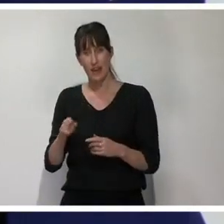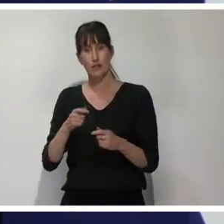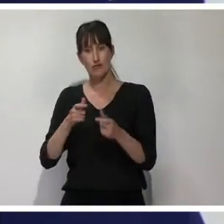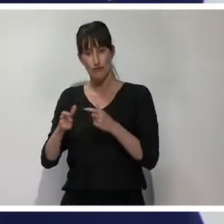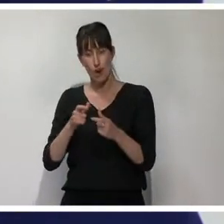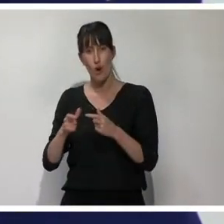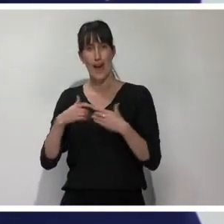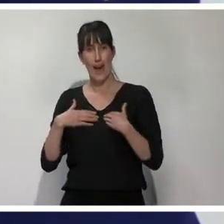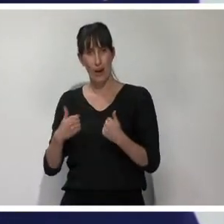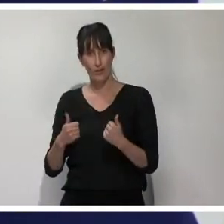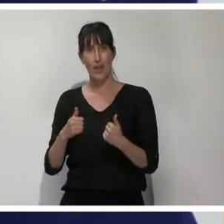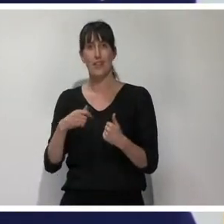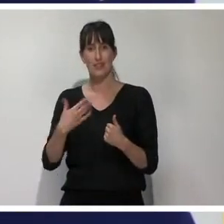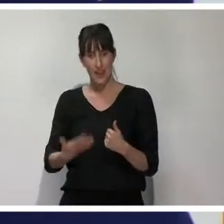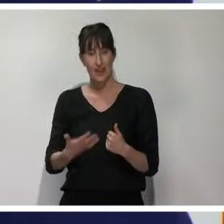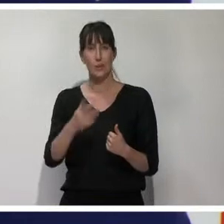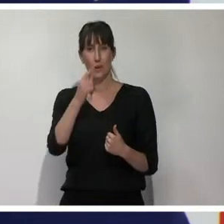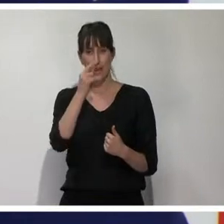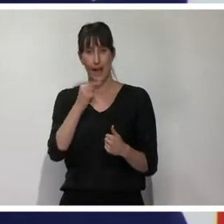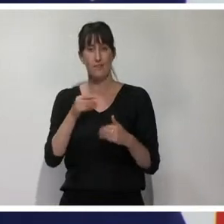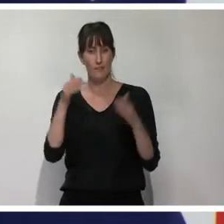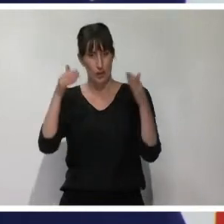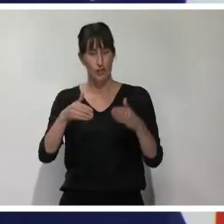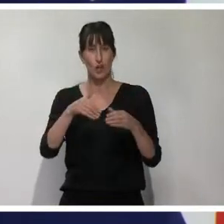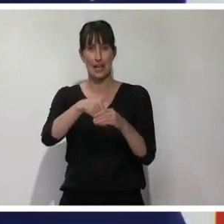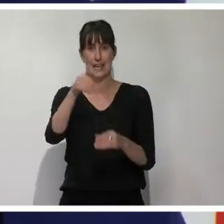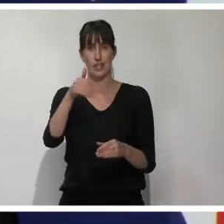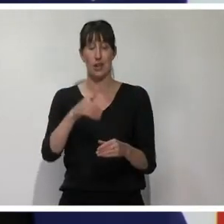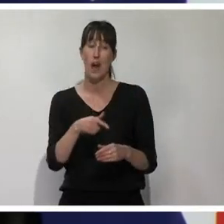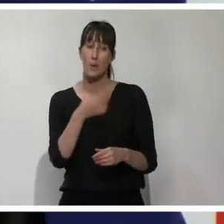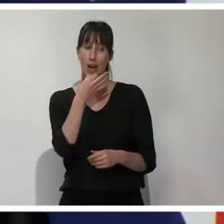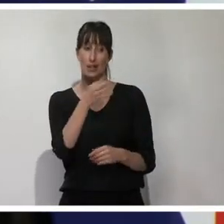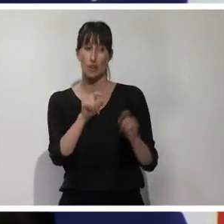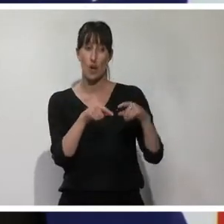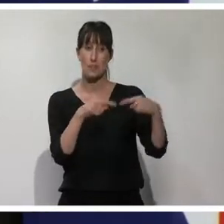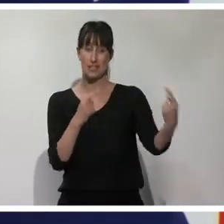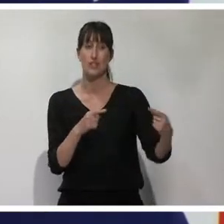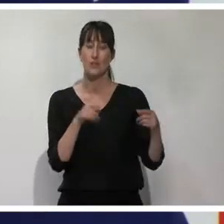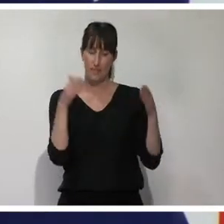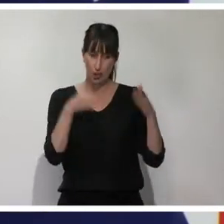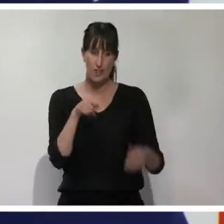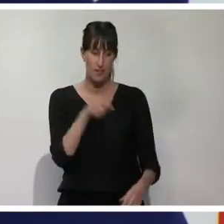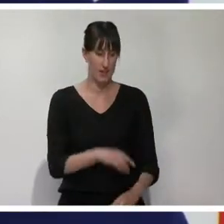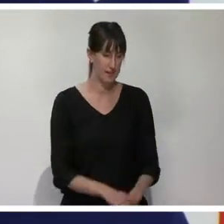is where I would ask them to put their energy right now, because that's what New Zealand needs. It